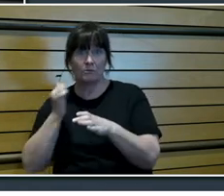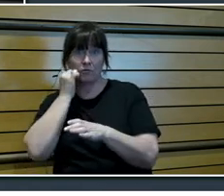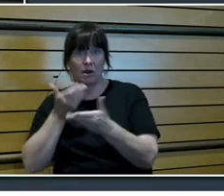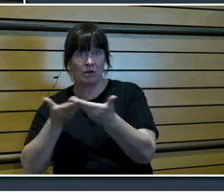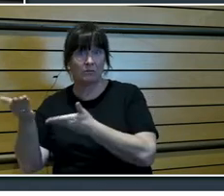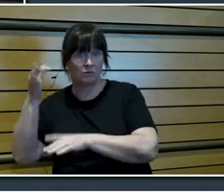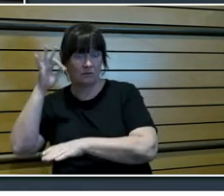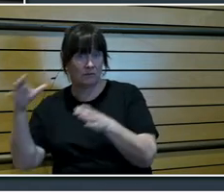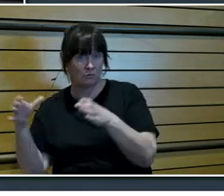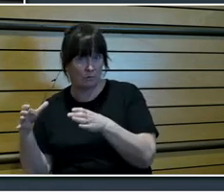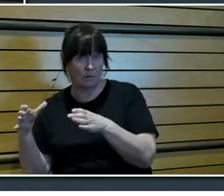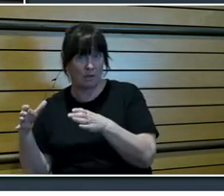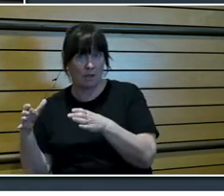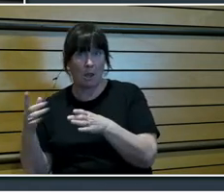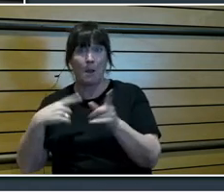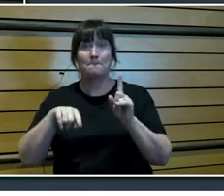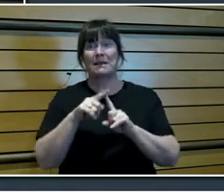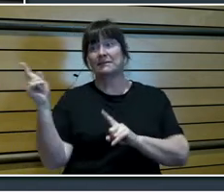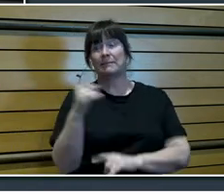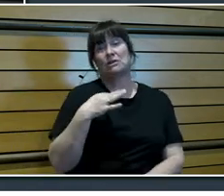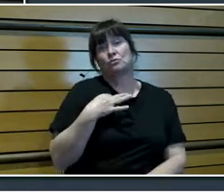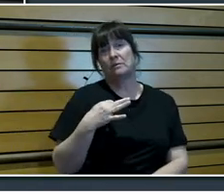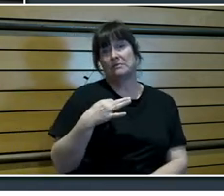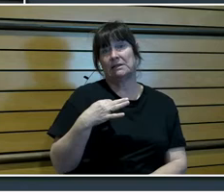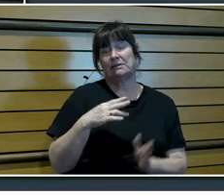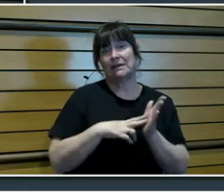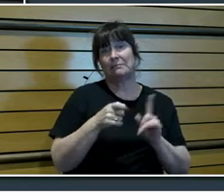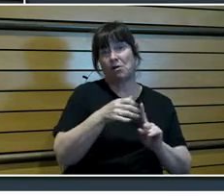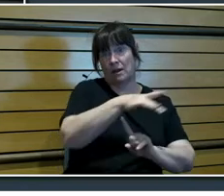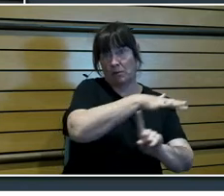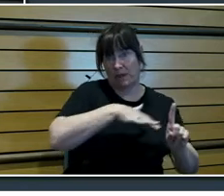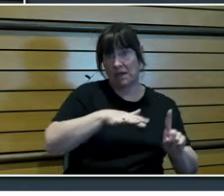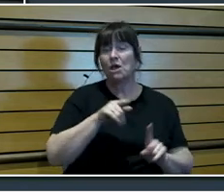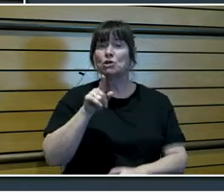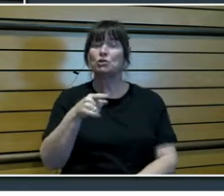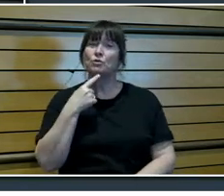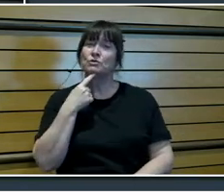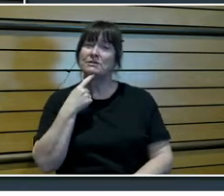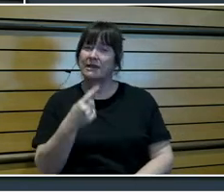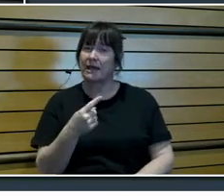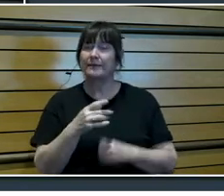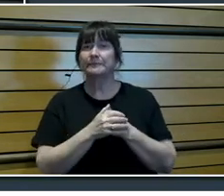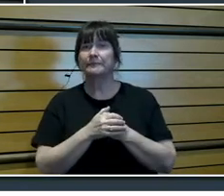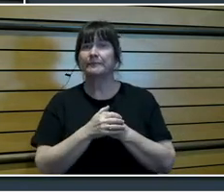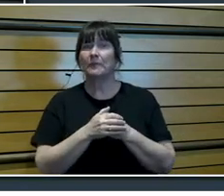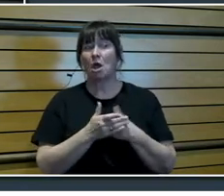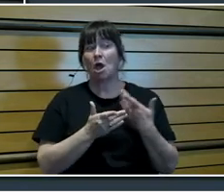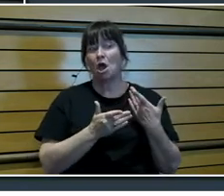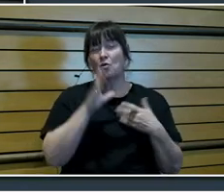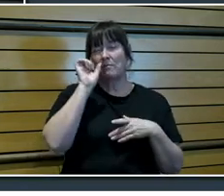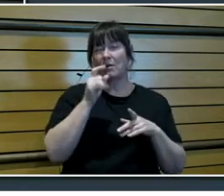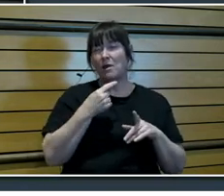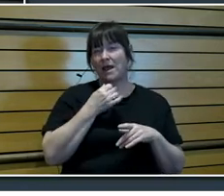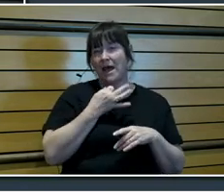consultative committee and your representative role here for Ngāti Pārau, would you say that, based on the question I just asked around